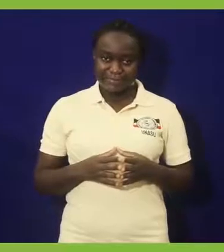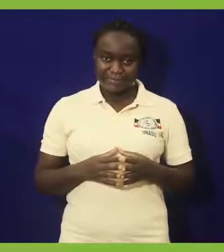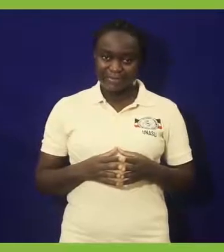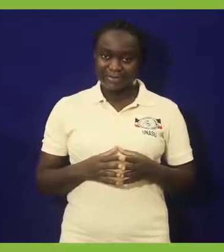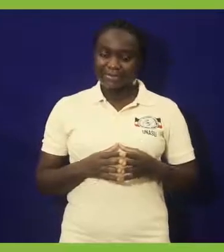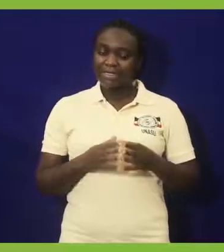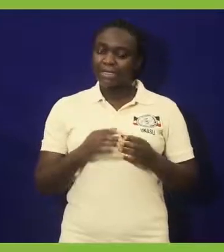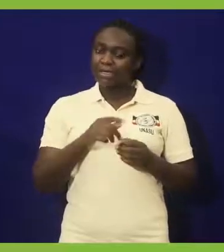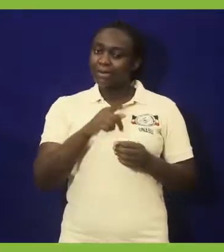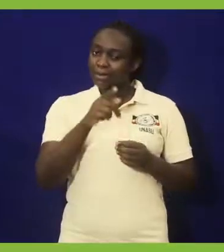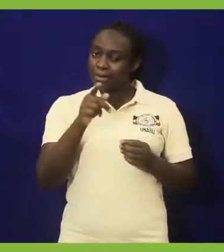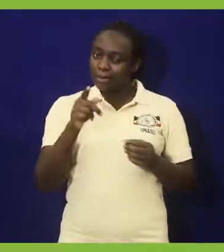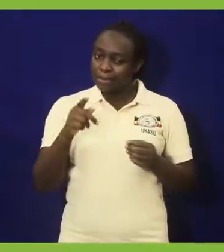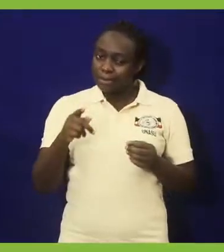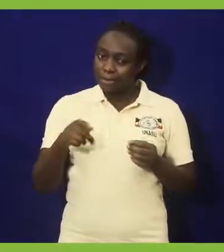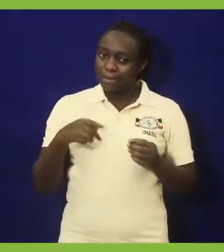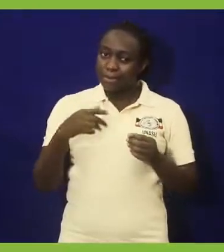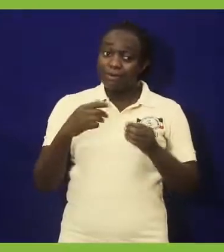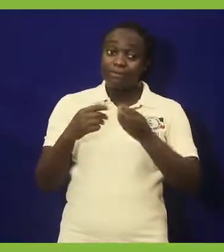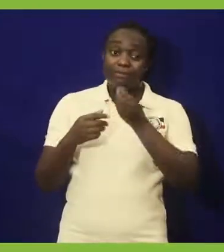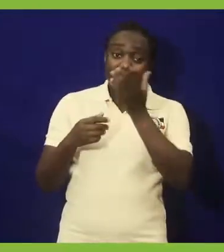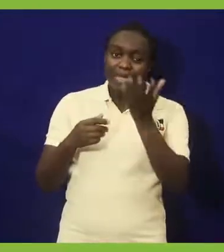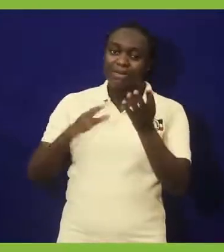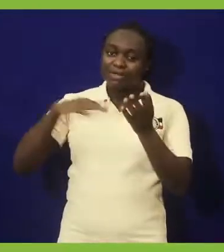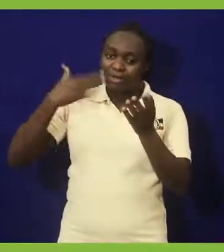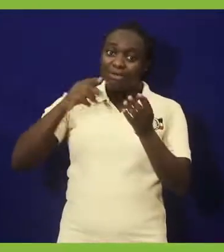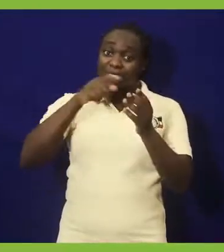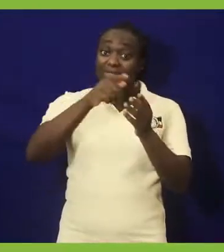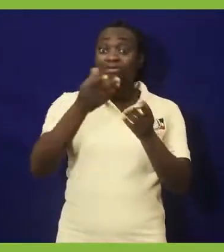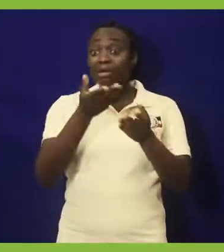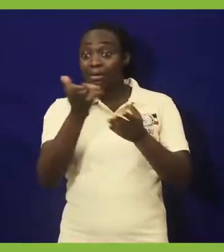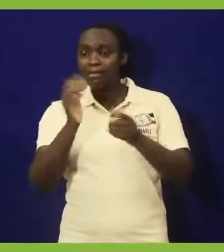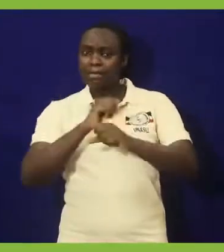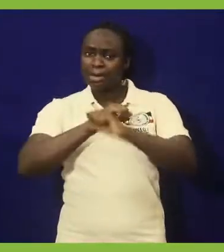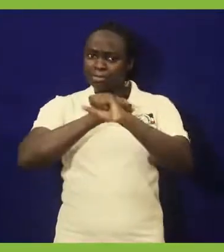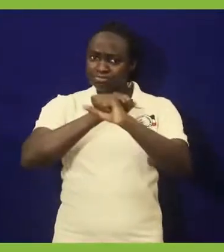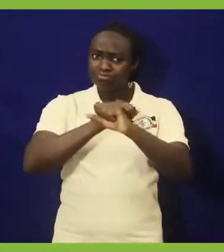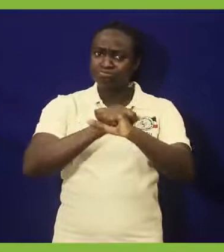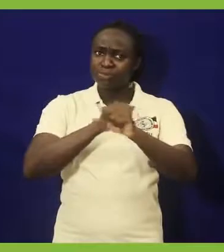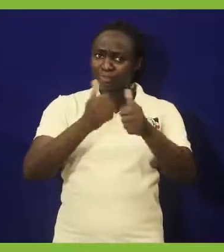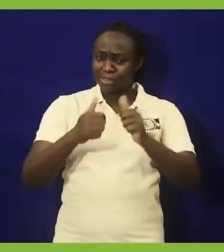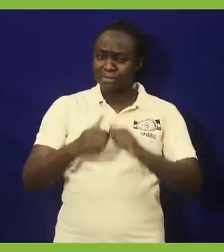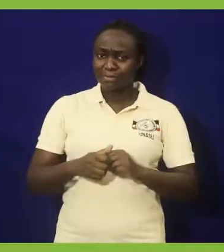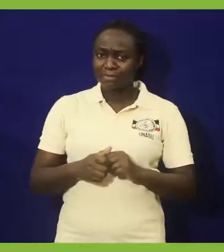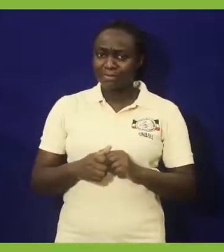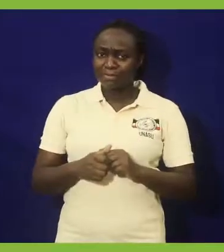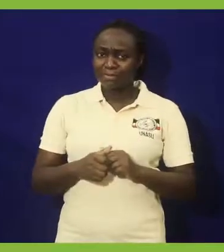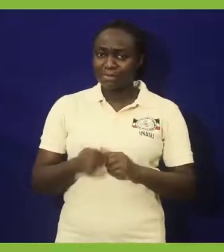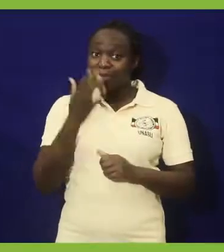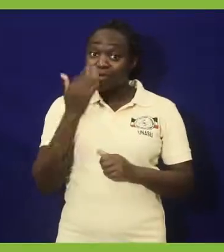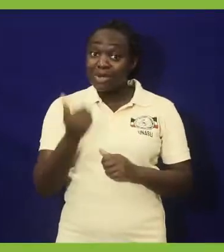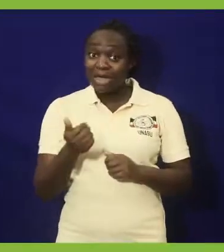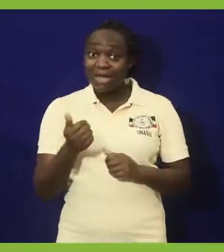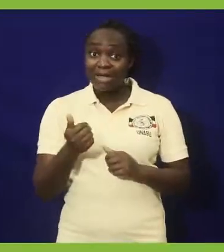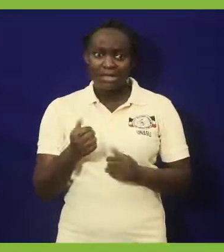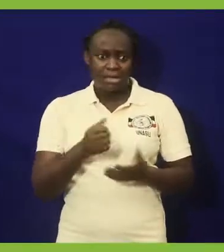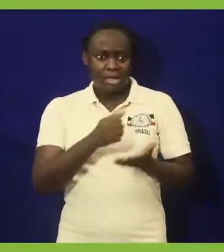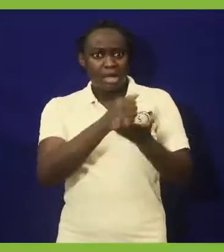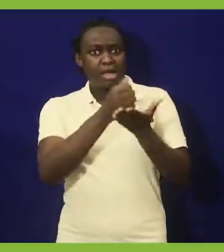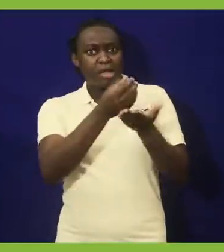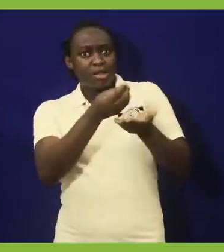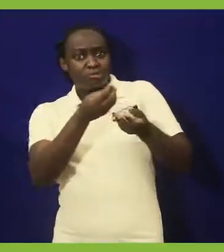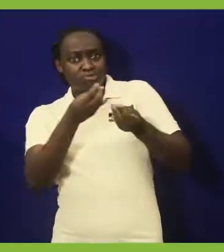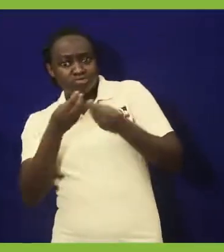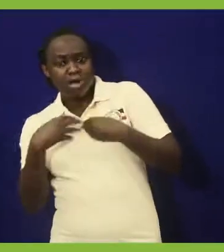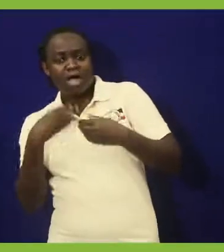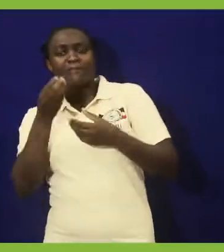we must keep flowers safe so that we can get food